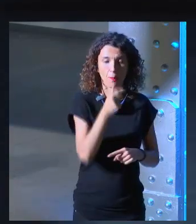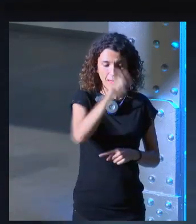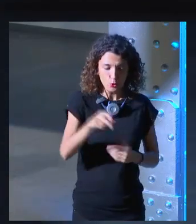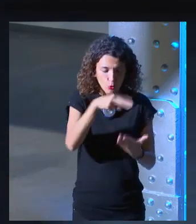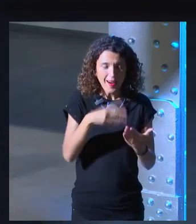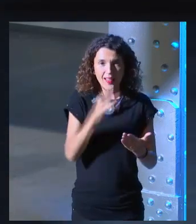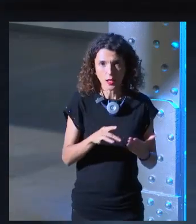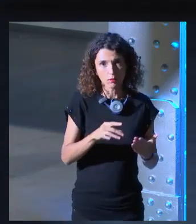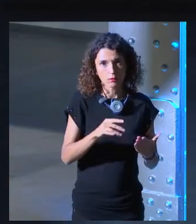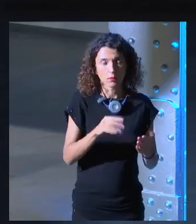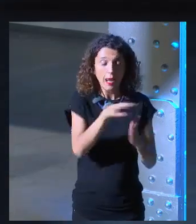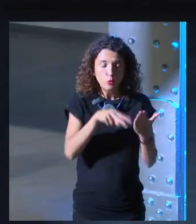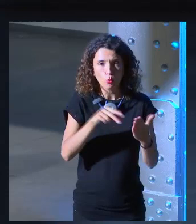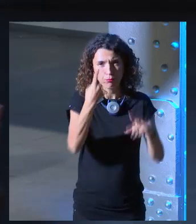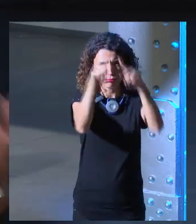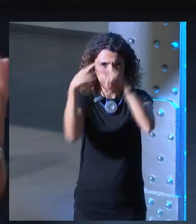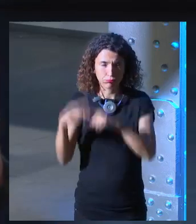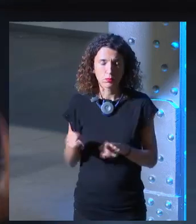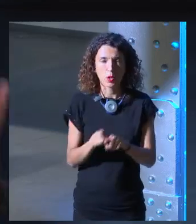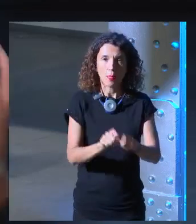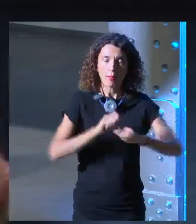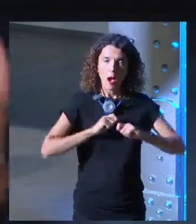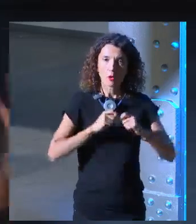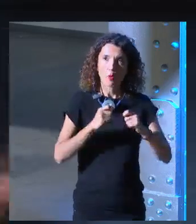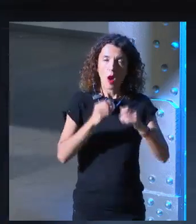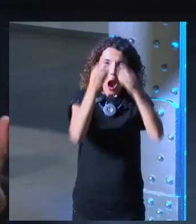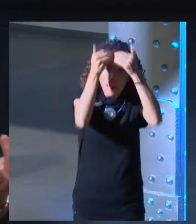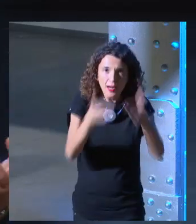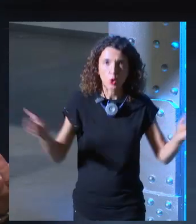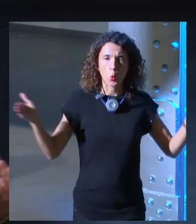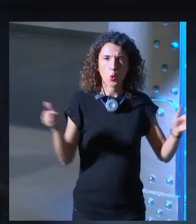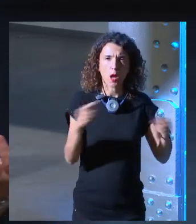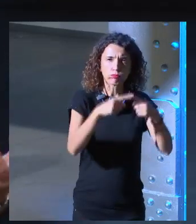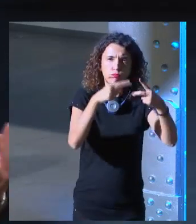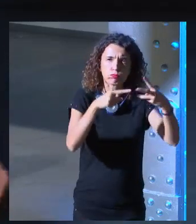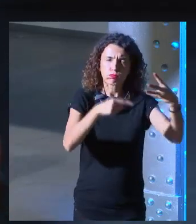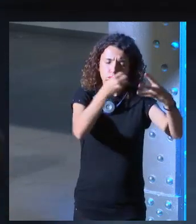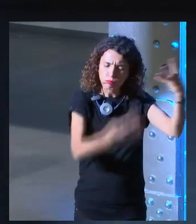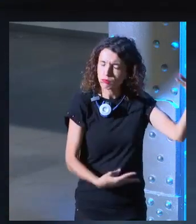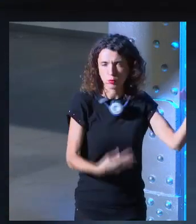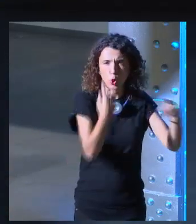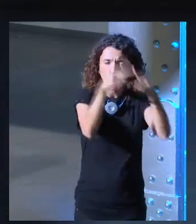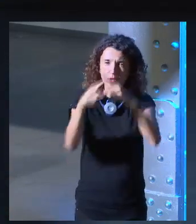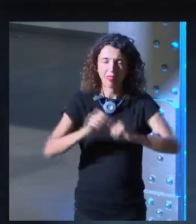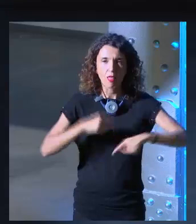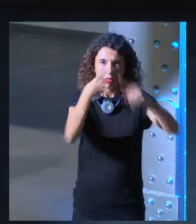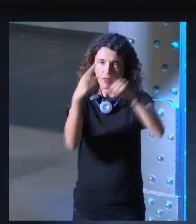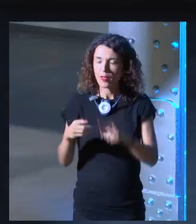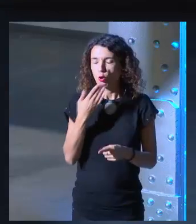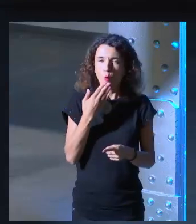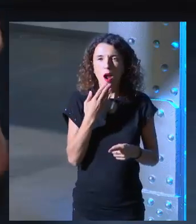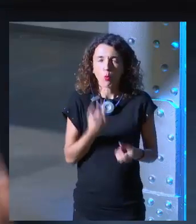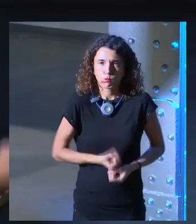openness, that sense of possibility. It's more like a chemical reaction than anything else, and you bring your